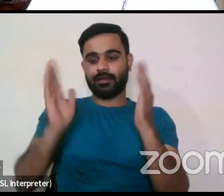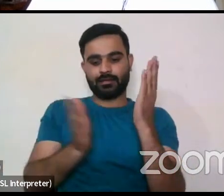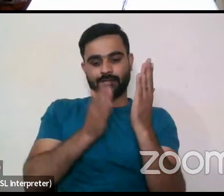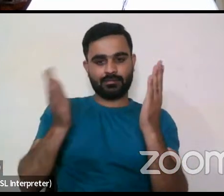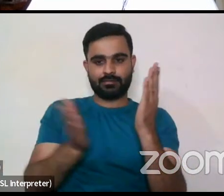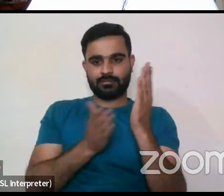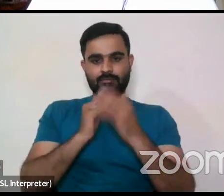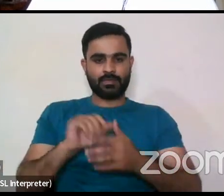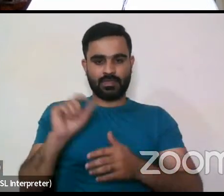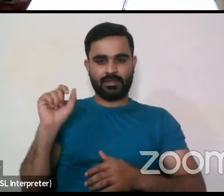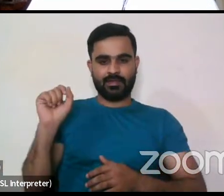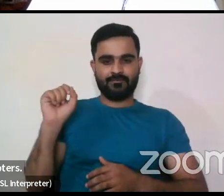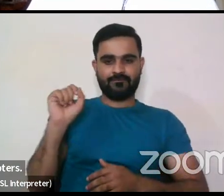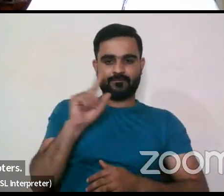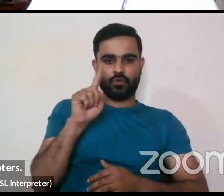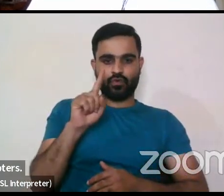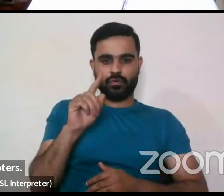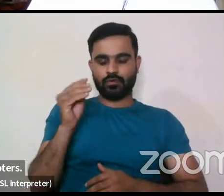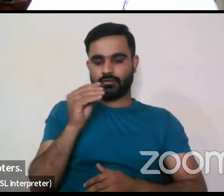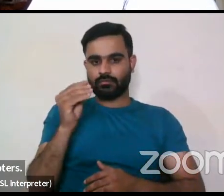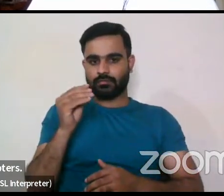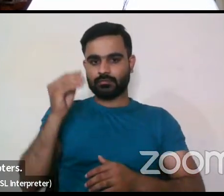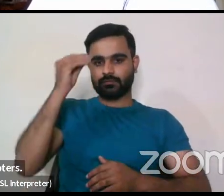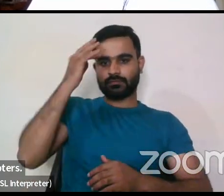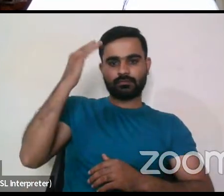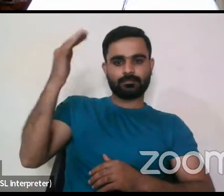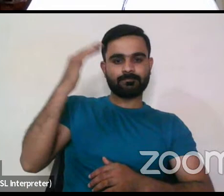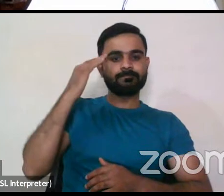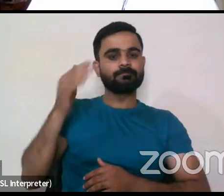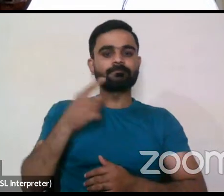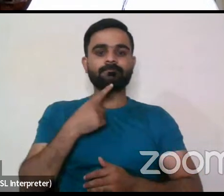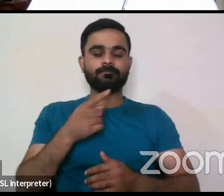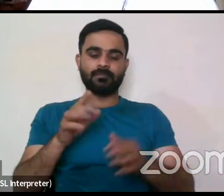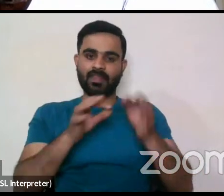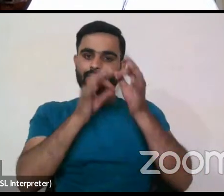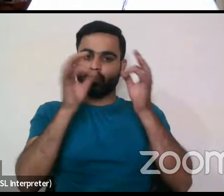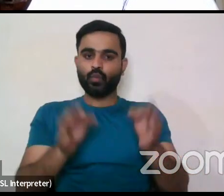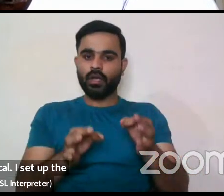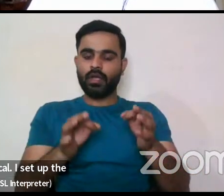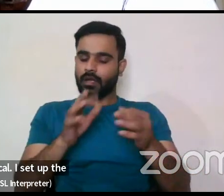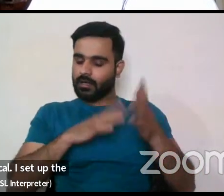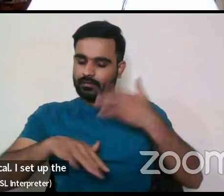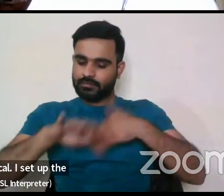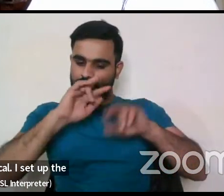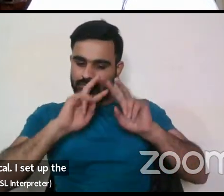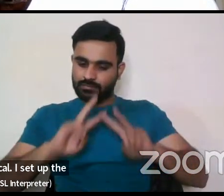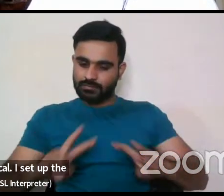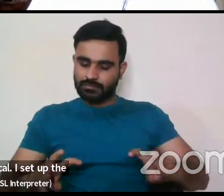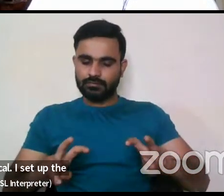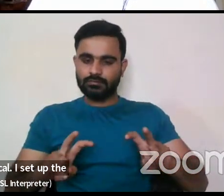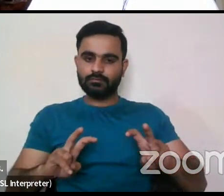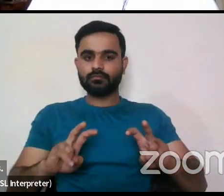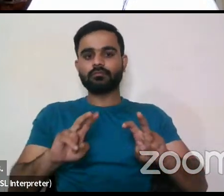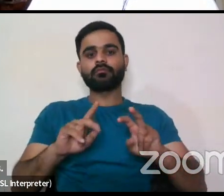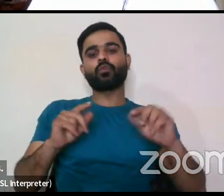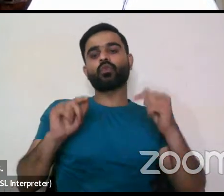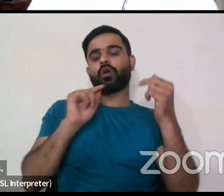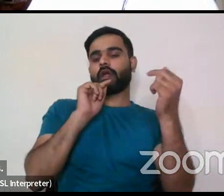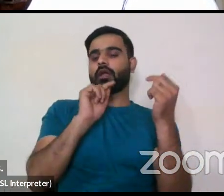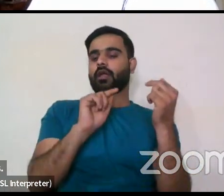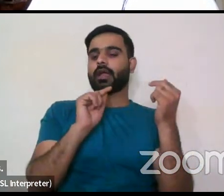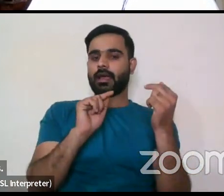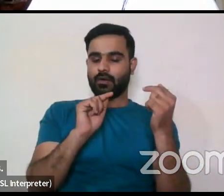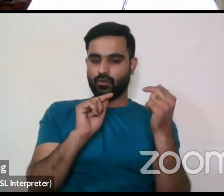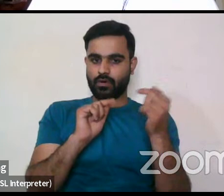the first chapter is quite theoretical. I set up the framework for analysis, the core argument